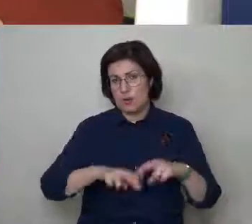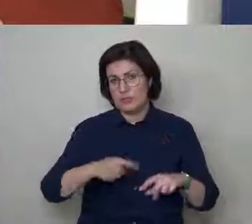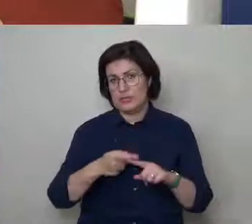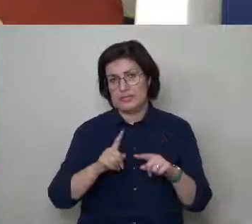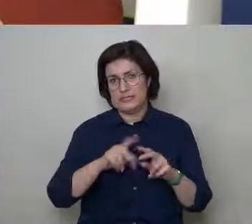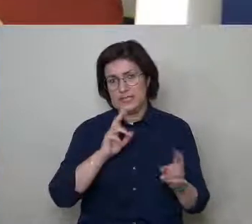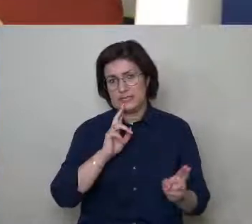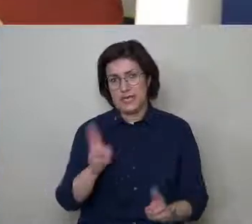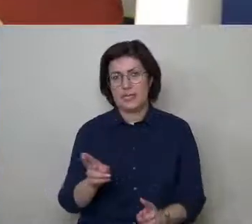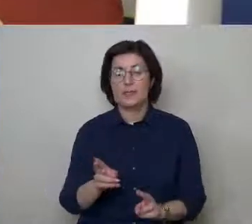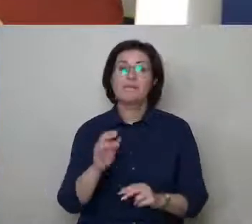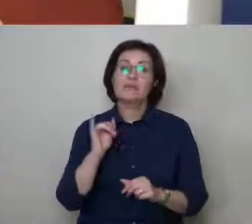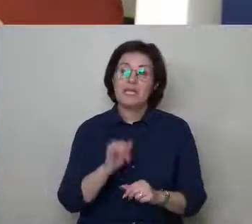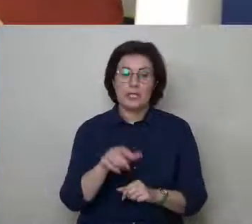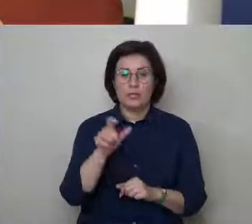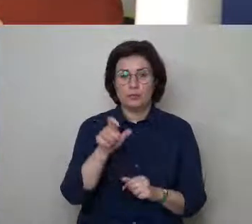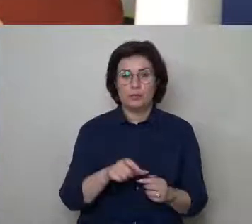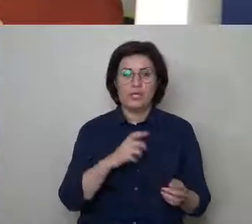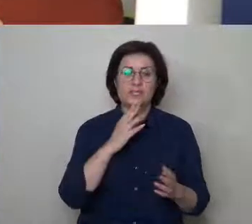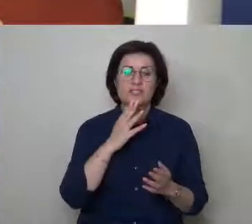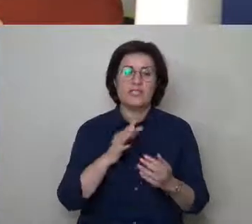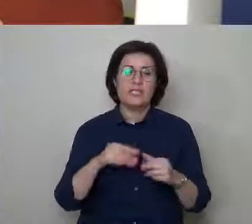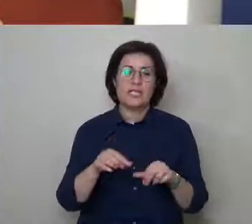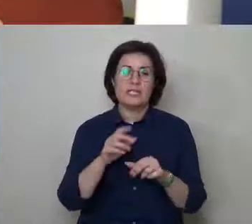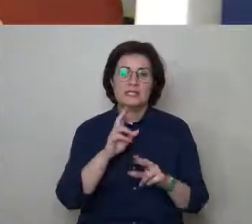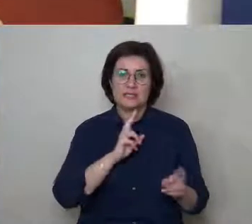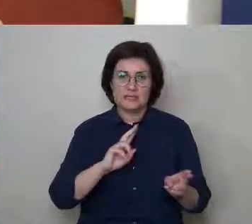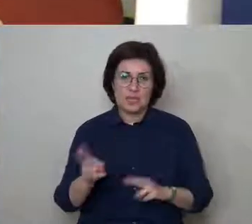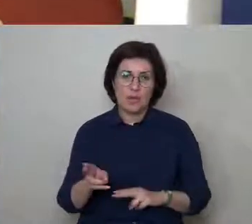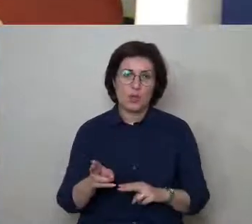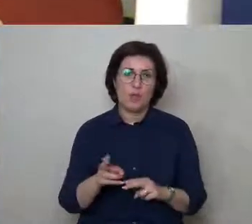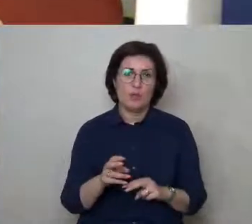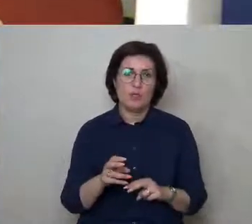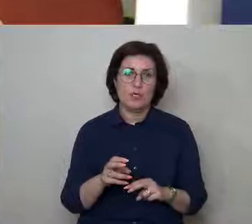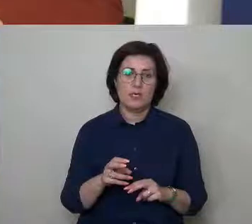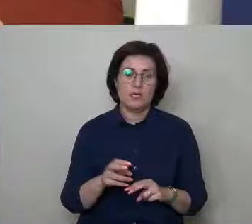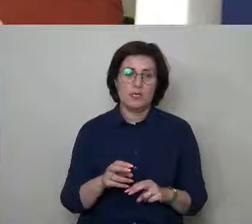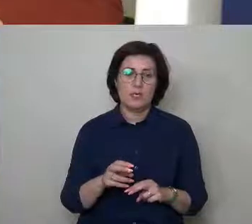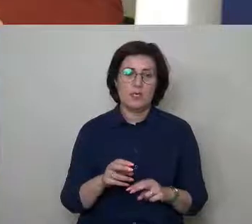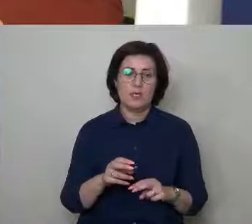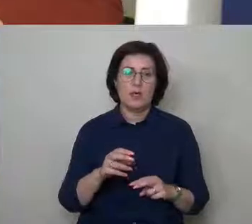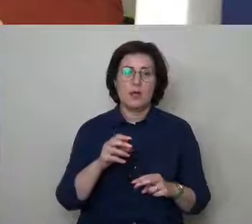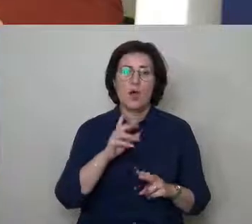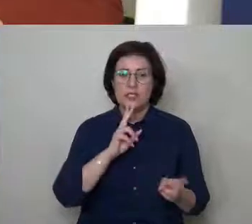that is going to be discussing this complaint at this meeting. And the complainant then